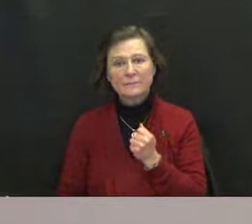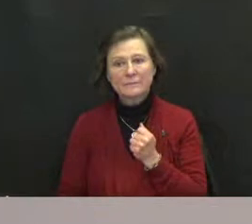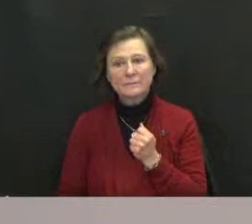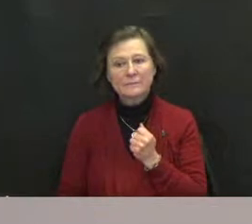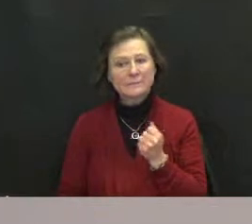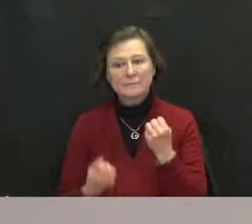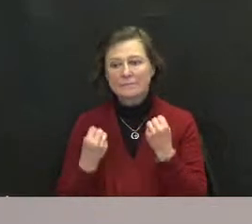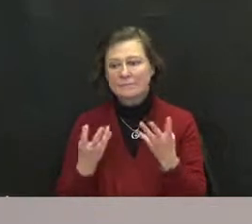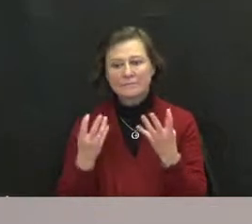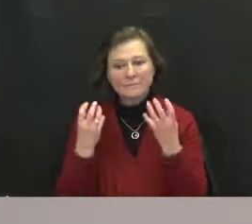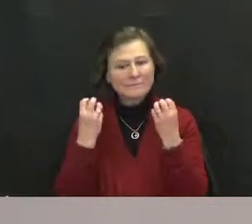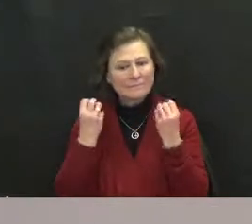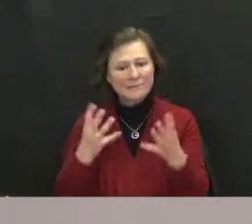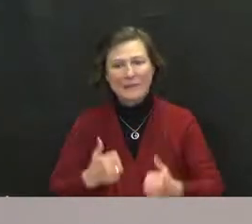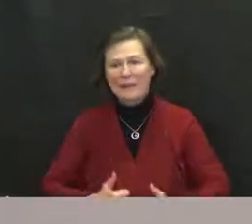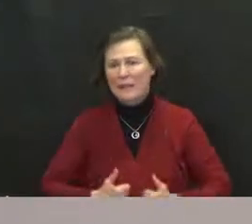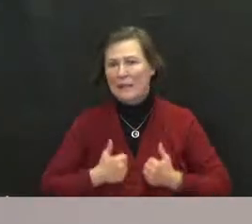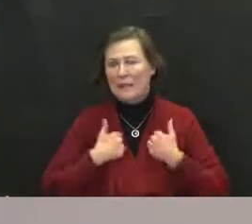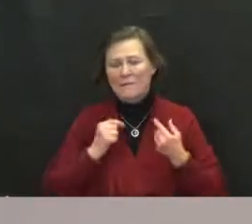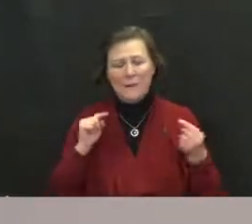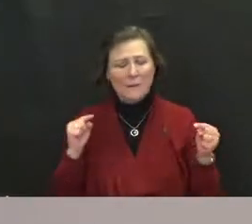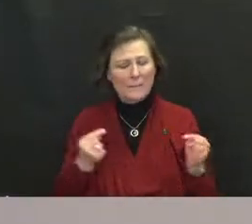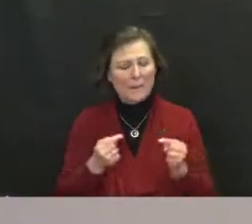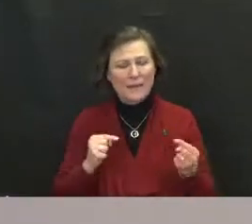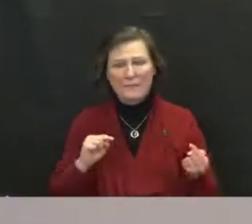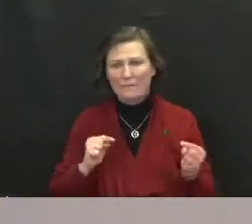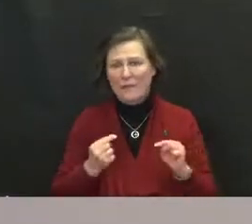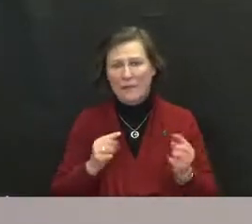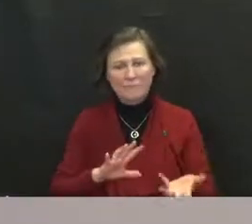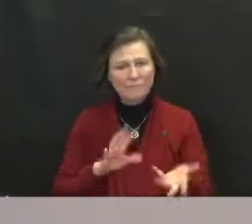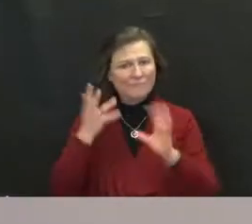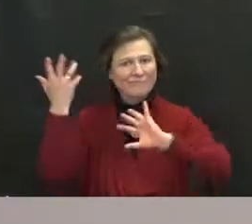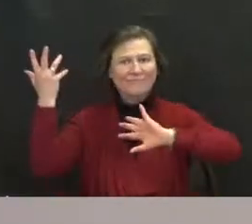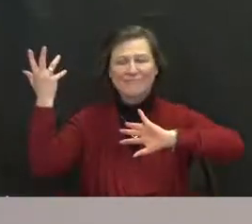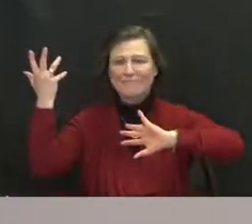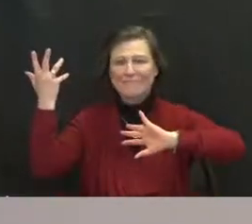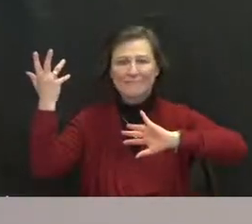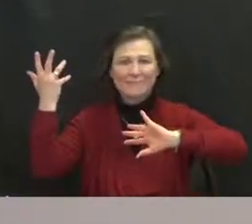So many lives painfully disrupted.